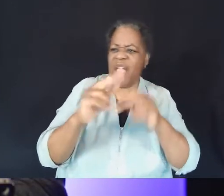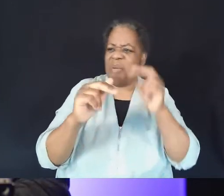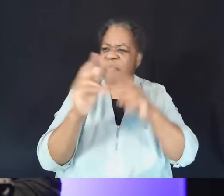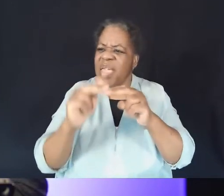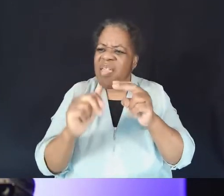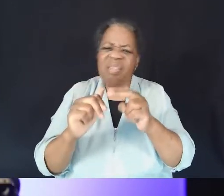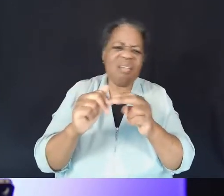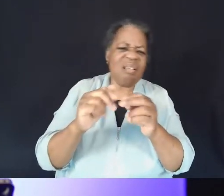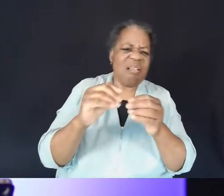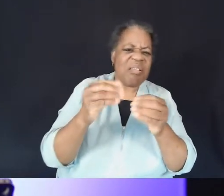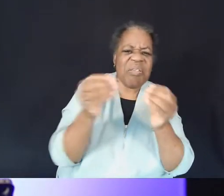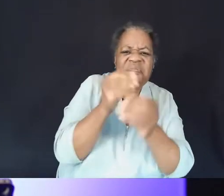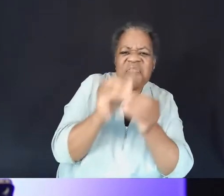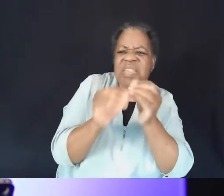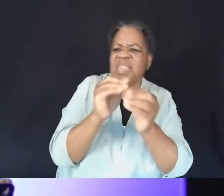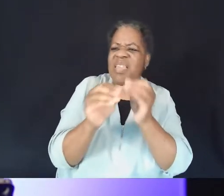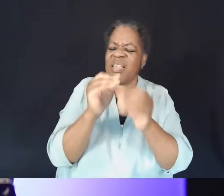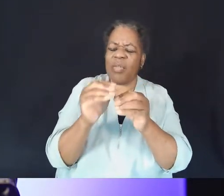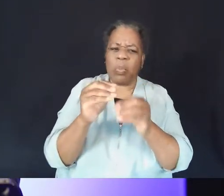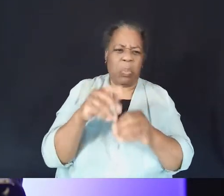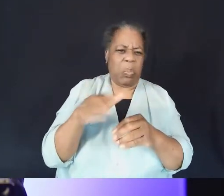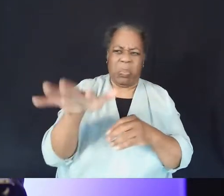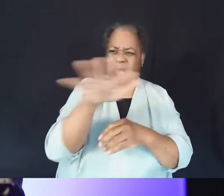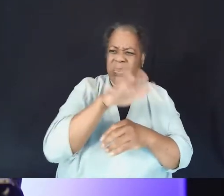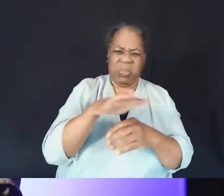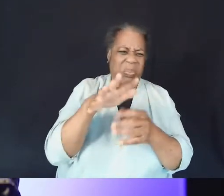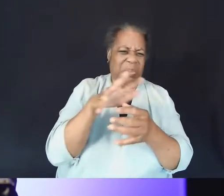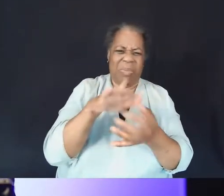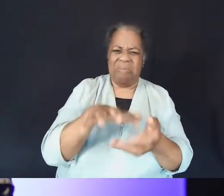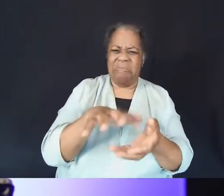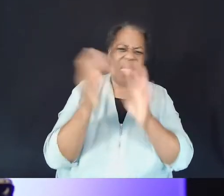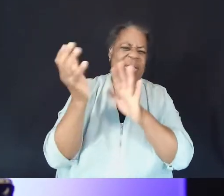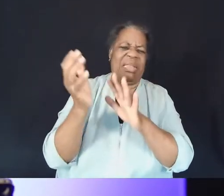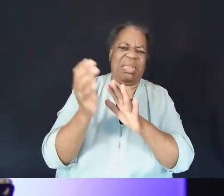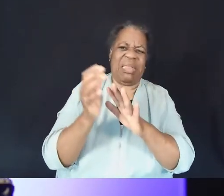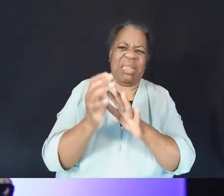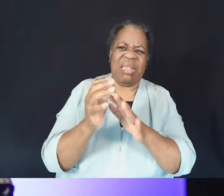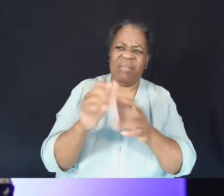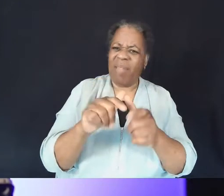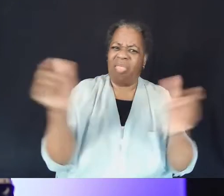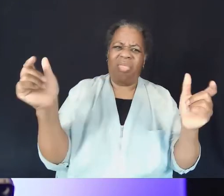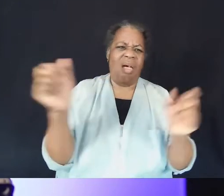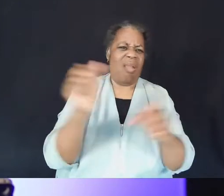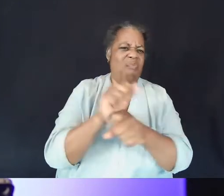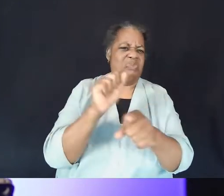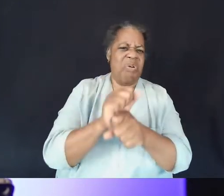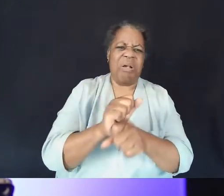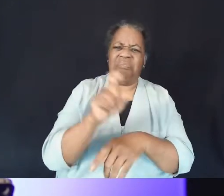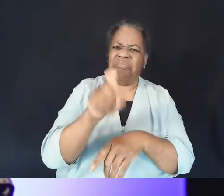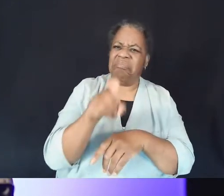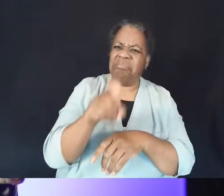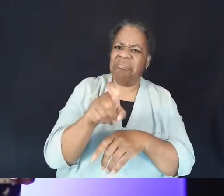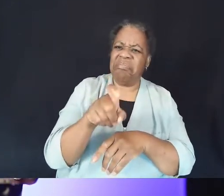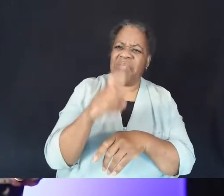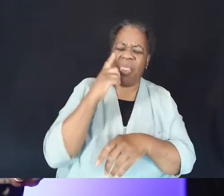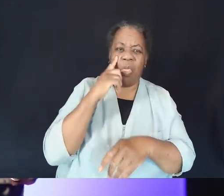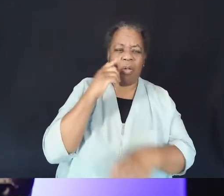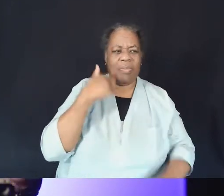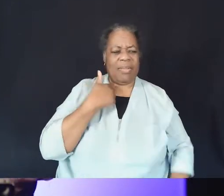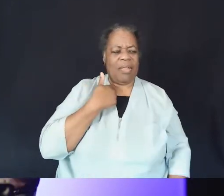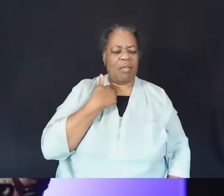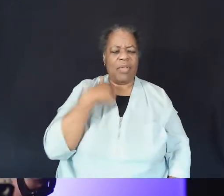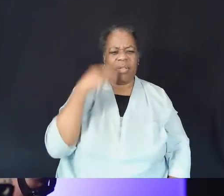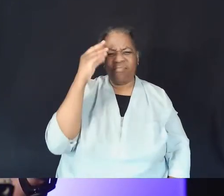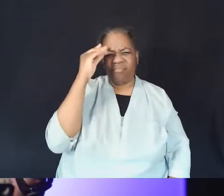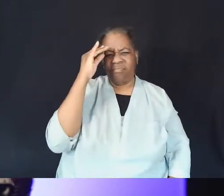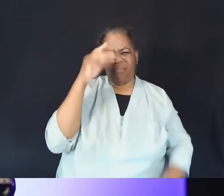up the place. It was a mess. They had a lot of work to do. And I thought to myself, is this worth